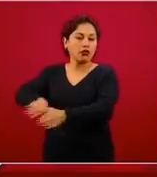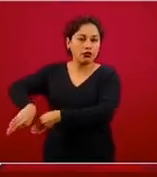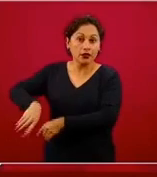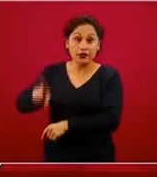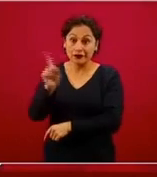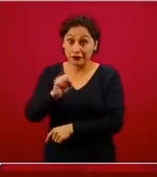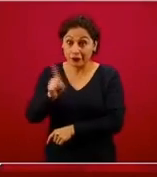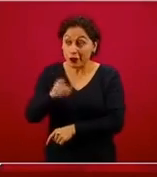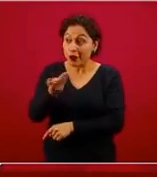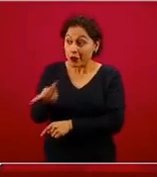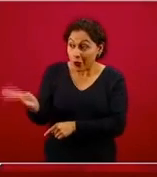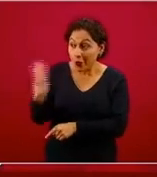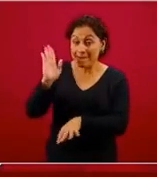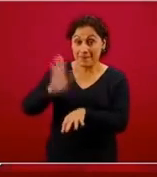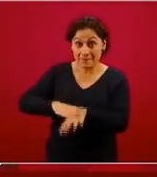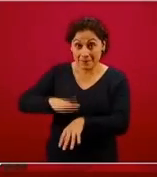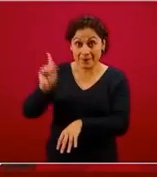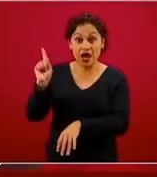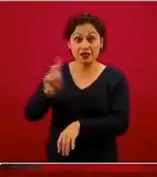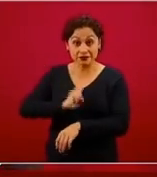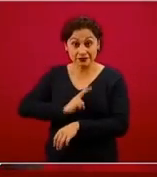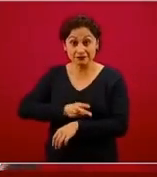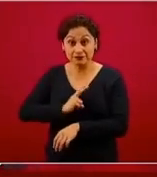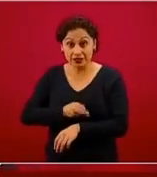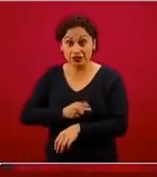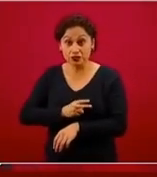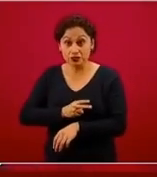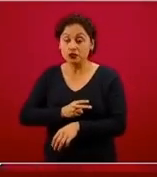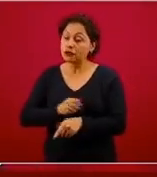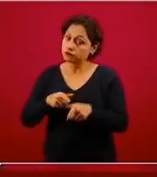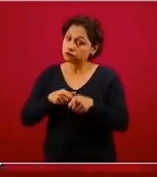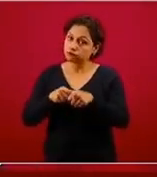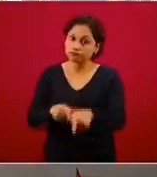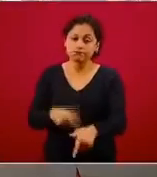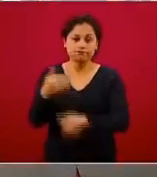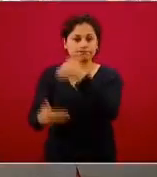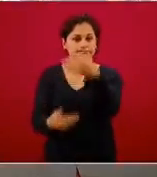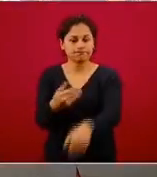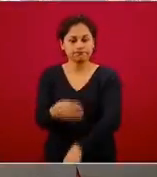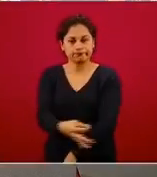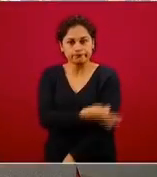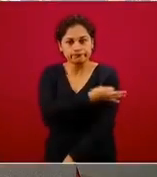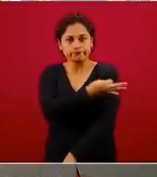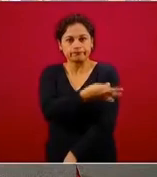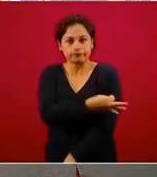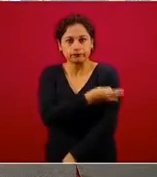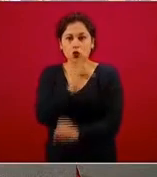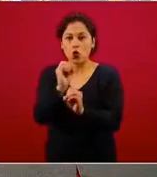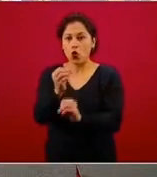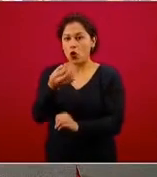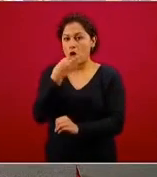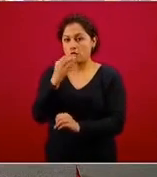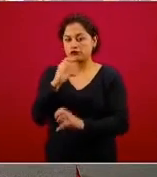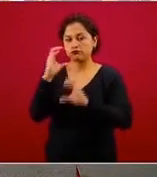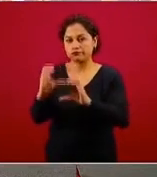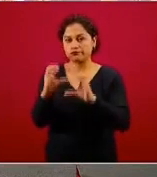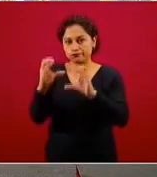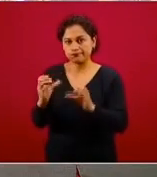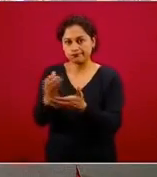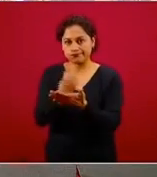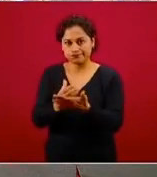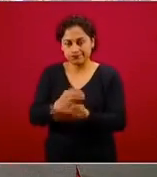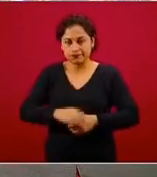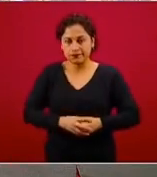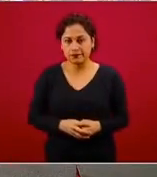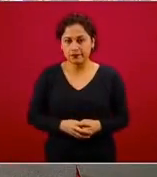by the de wayside. vacunas que tenemos y de We're still inmunizaciones que se working on logran other con tratamientos. vaccination programs. Gracias. La So, compañera, por favor, allá